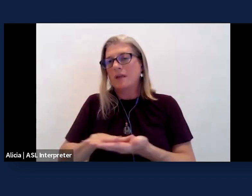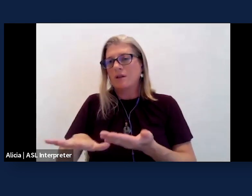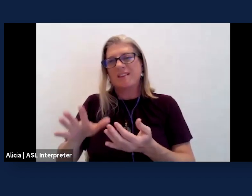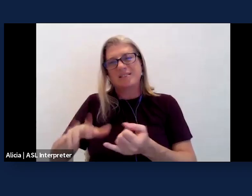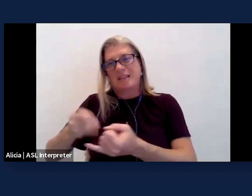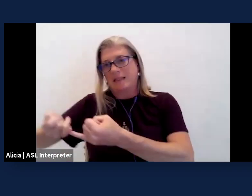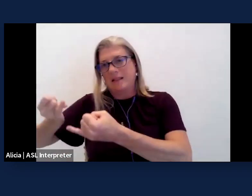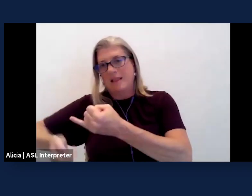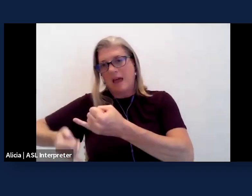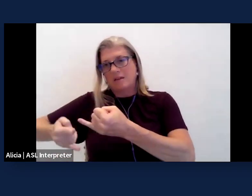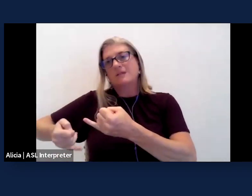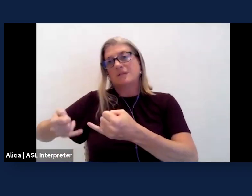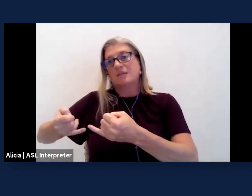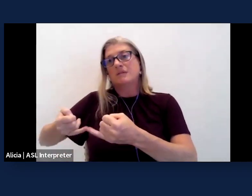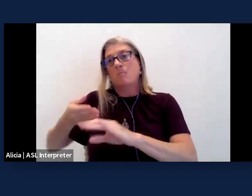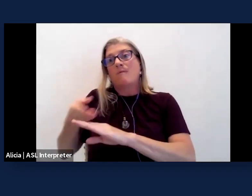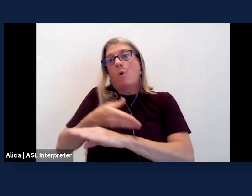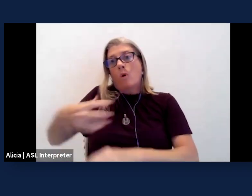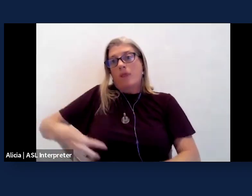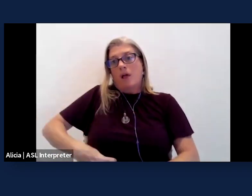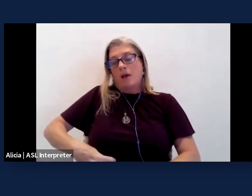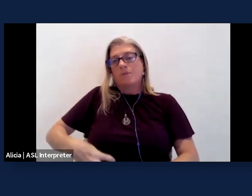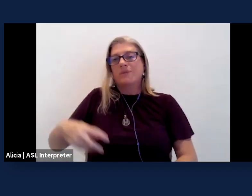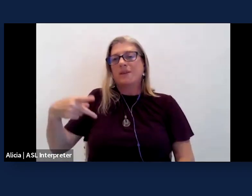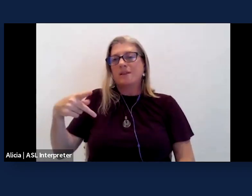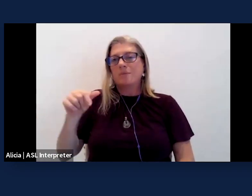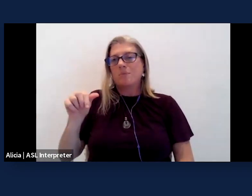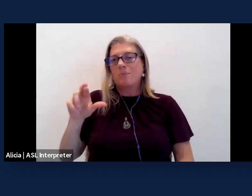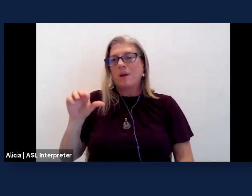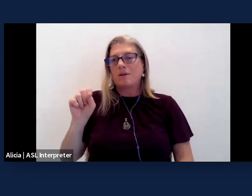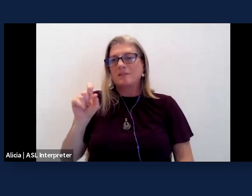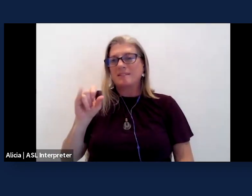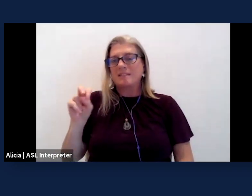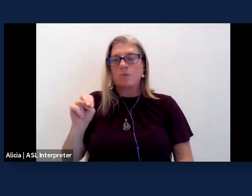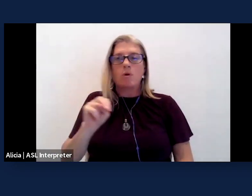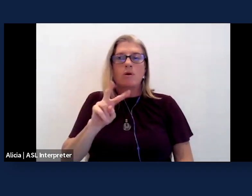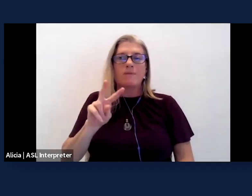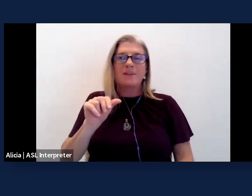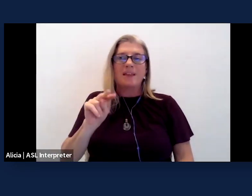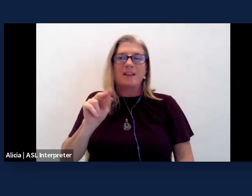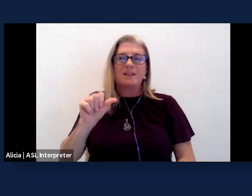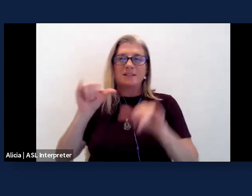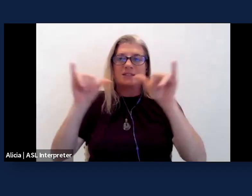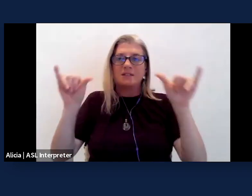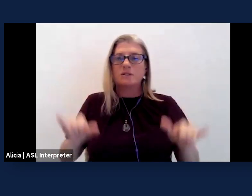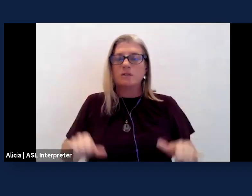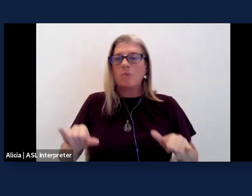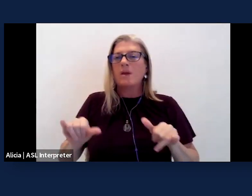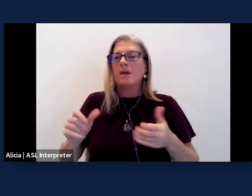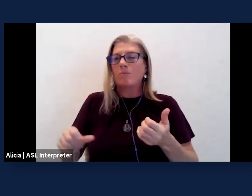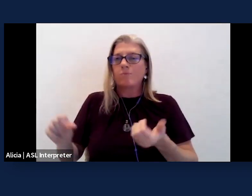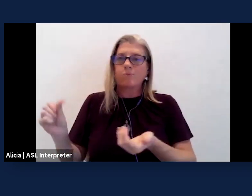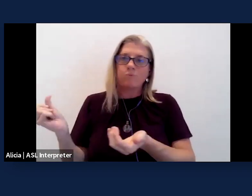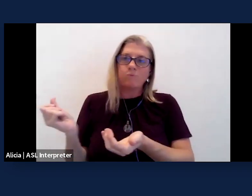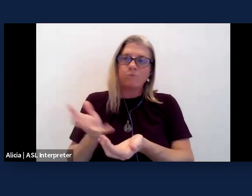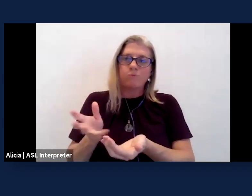before colostomy, and that includes like the Peristine system or the Navina system that kind of flush the entire colon. It's